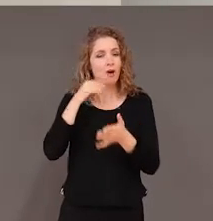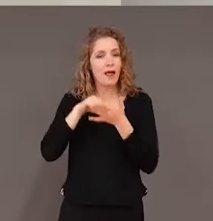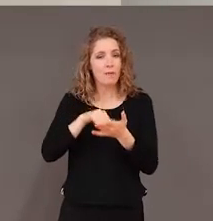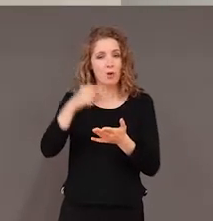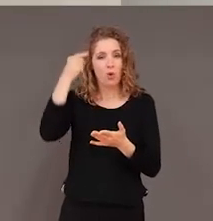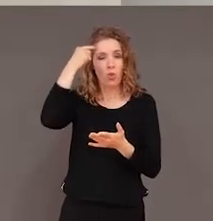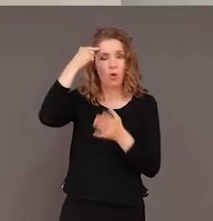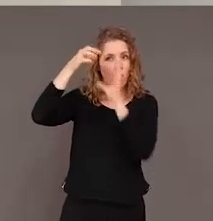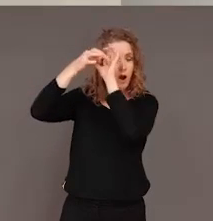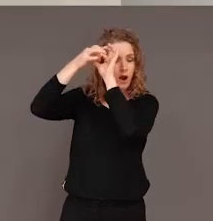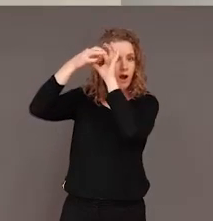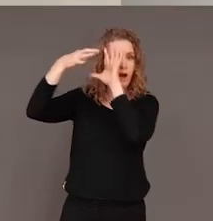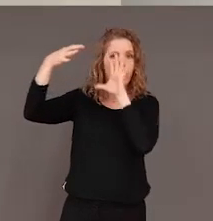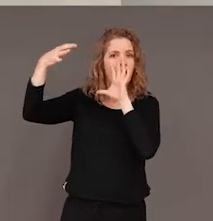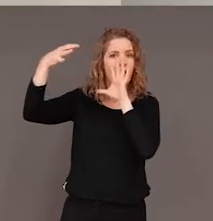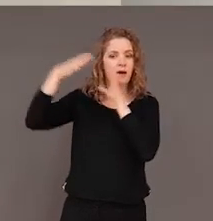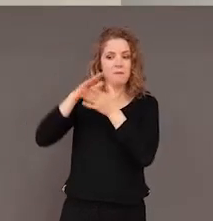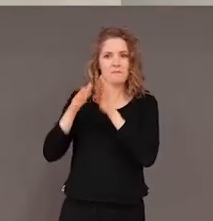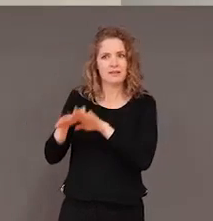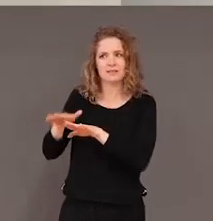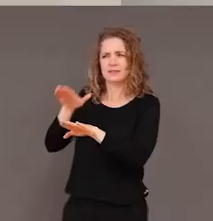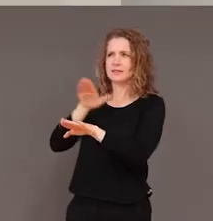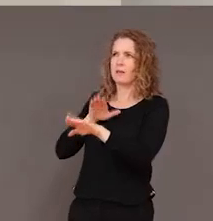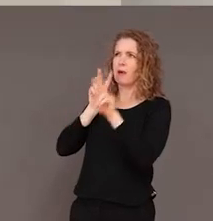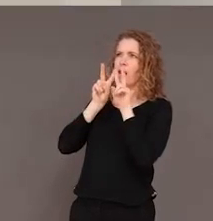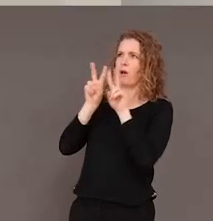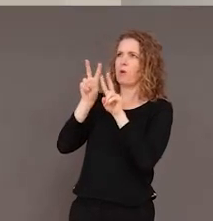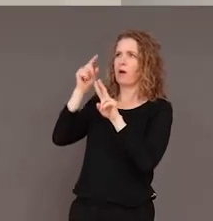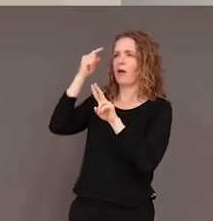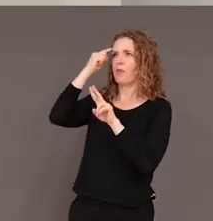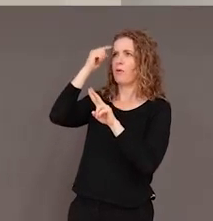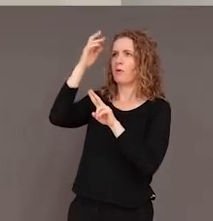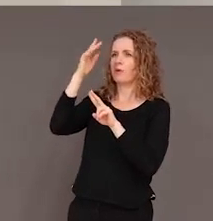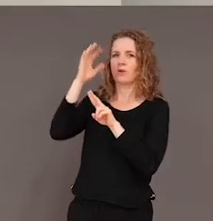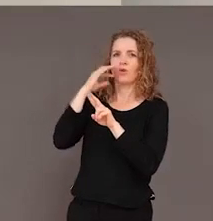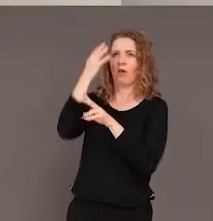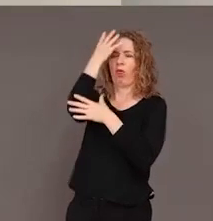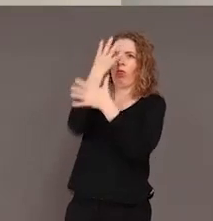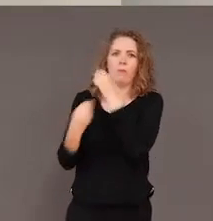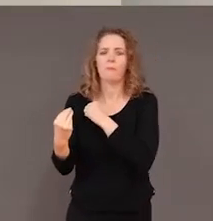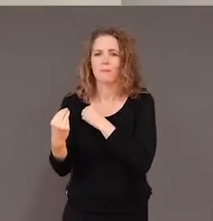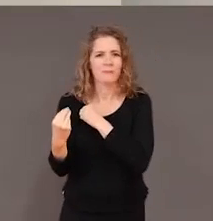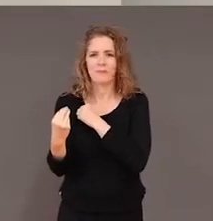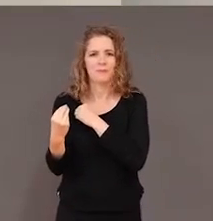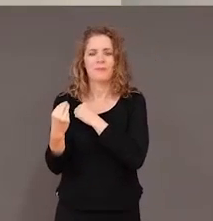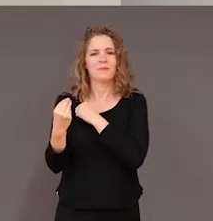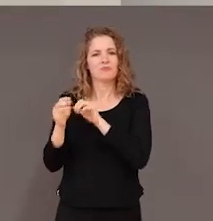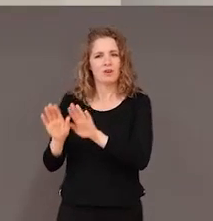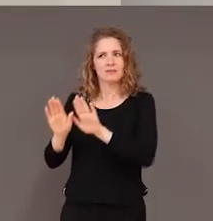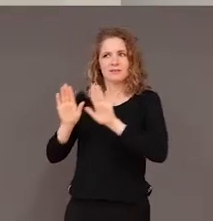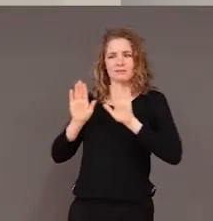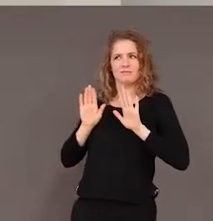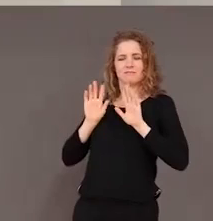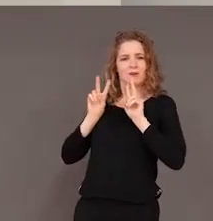thoughts by stepping back from them and just observing them, rather than getting lost in them or caught up in them.